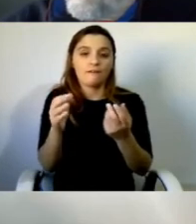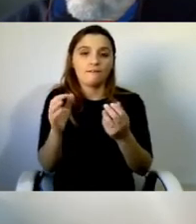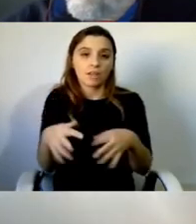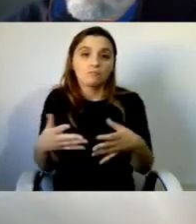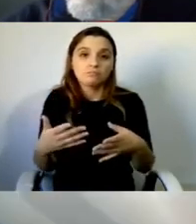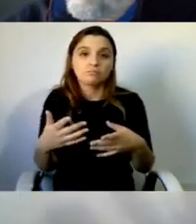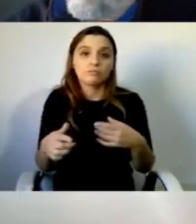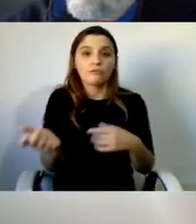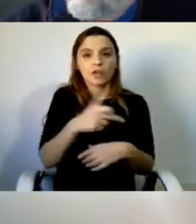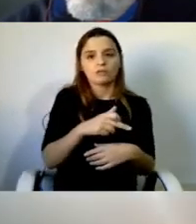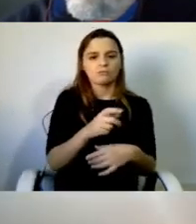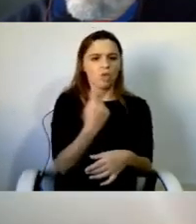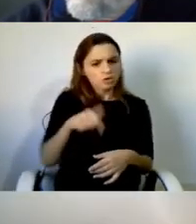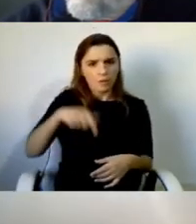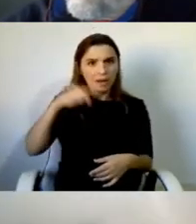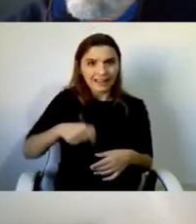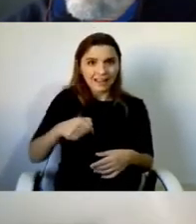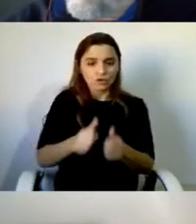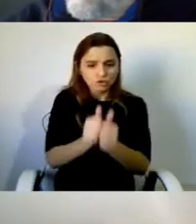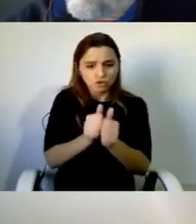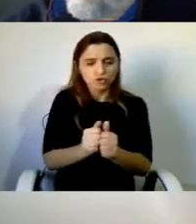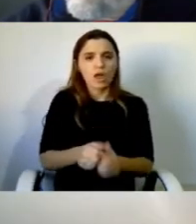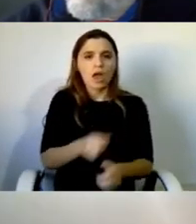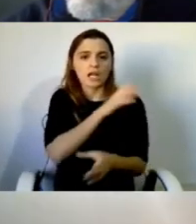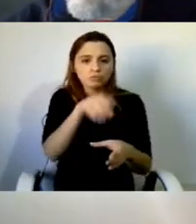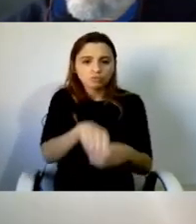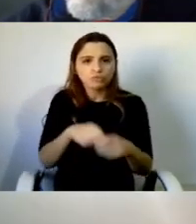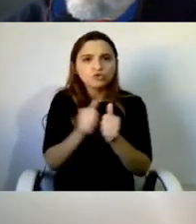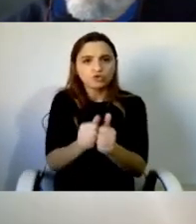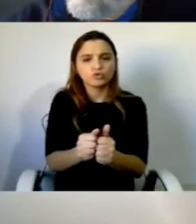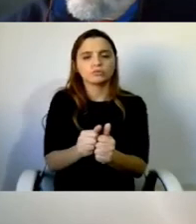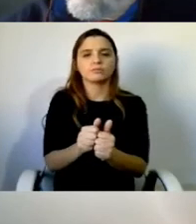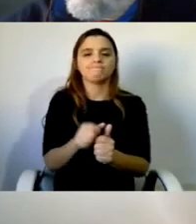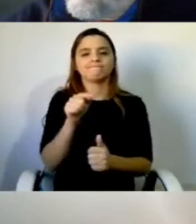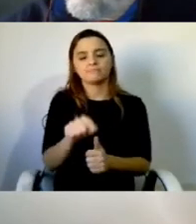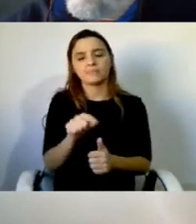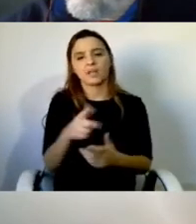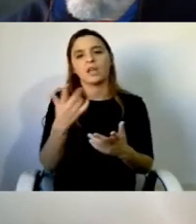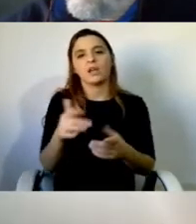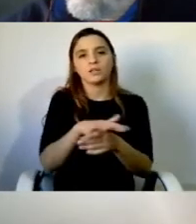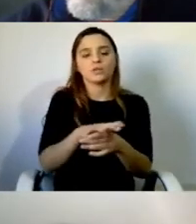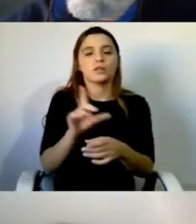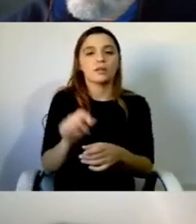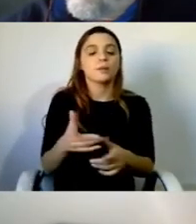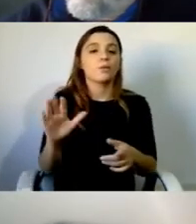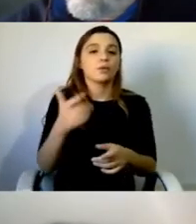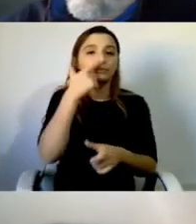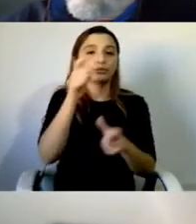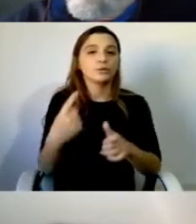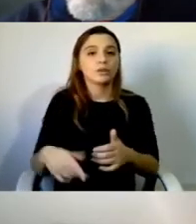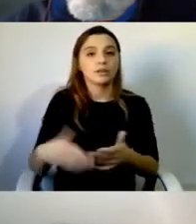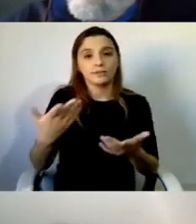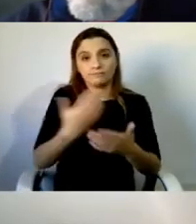and it's even more the case when a person has impairment. And that